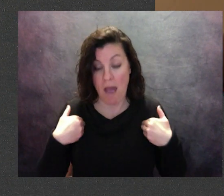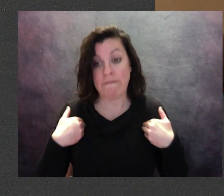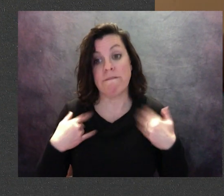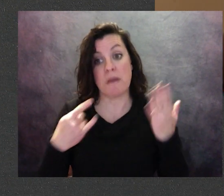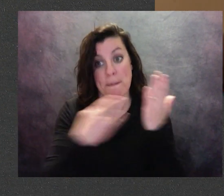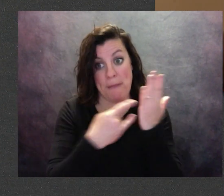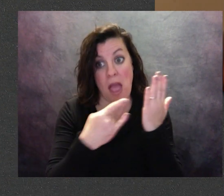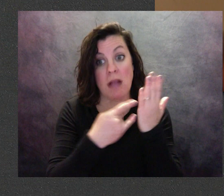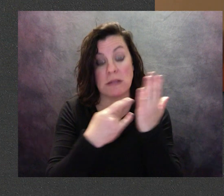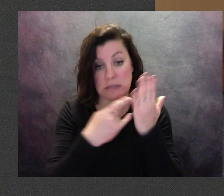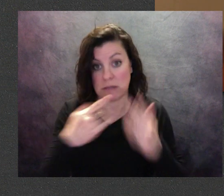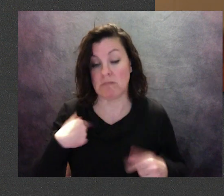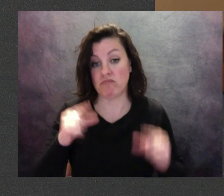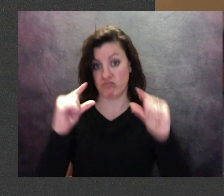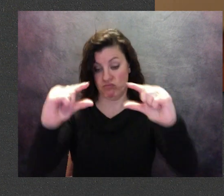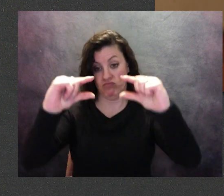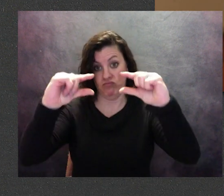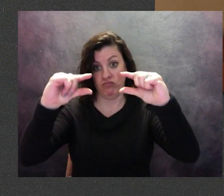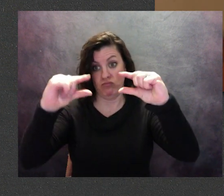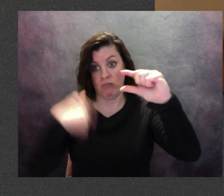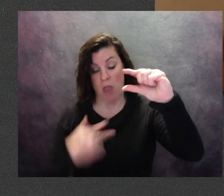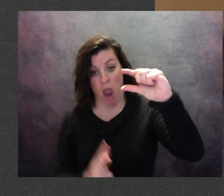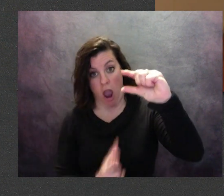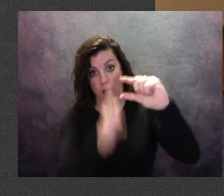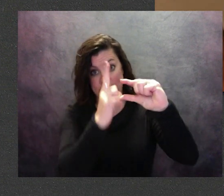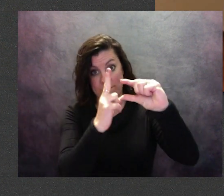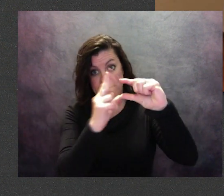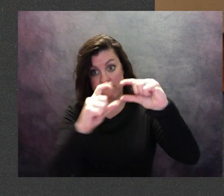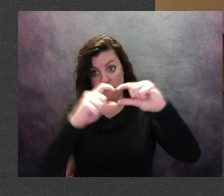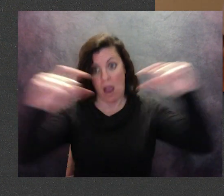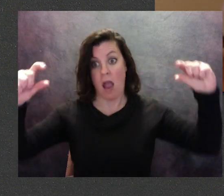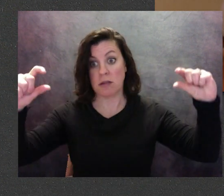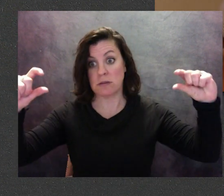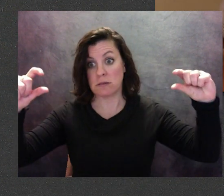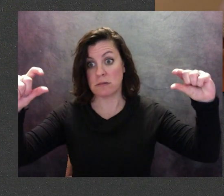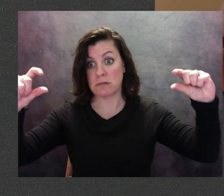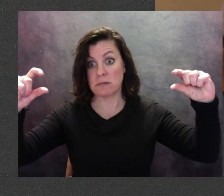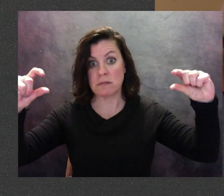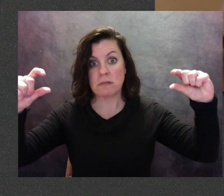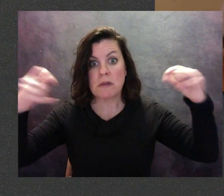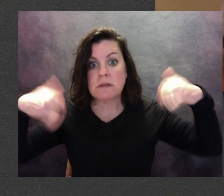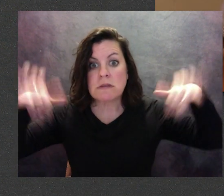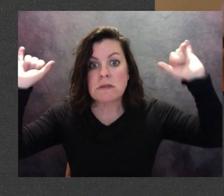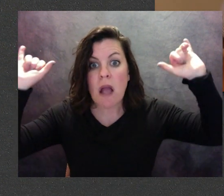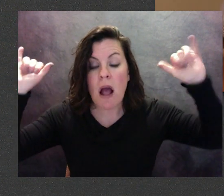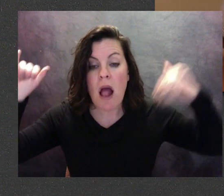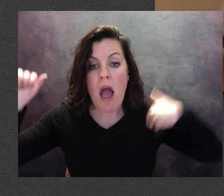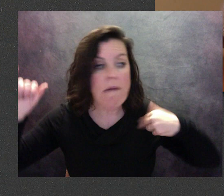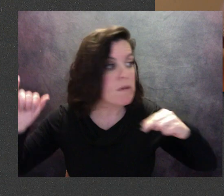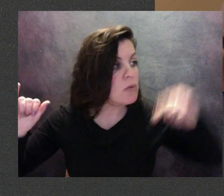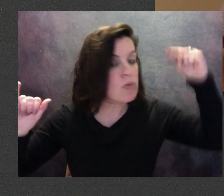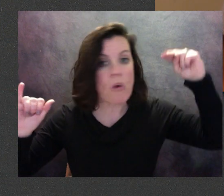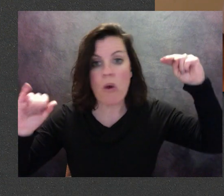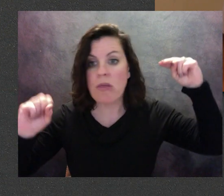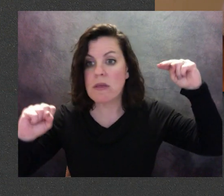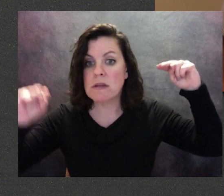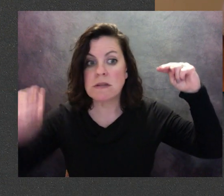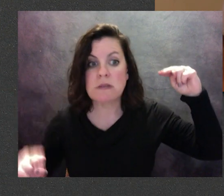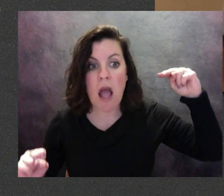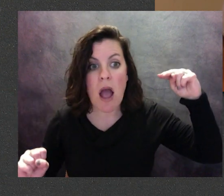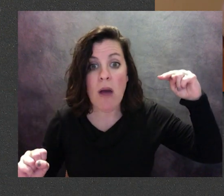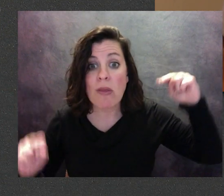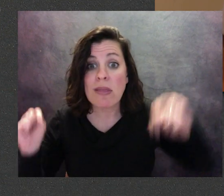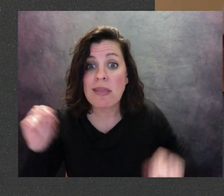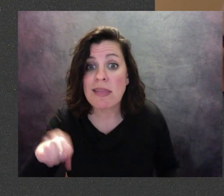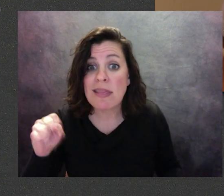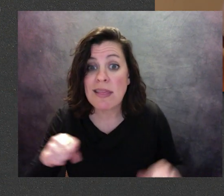and you cut it in half, does it still have a north and south pole?